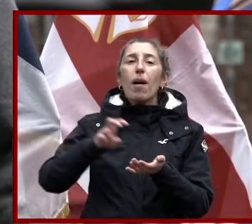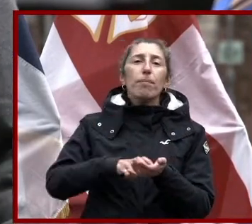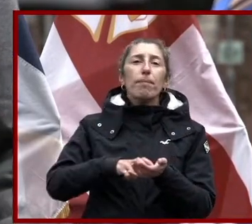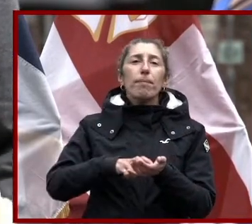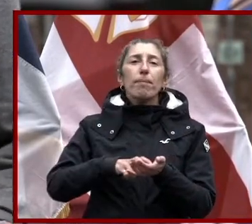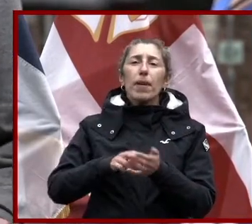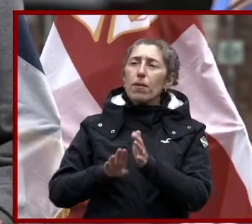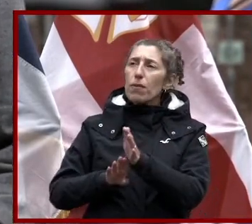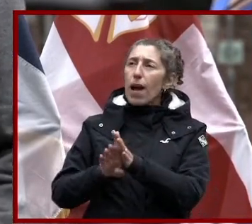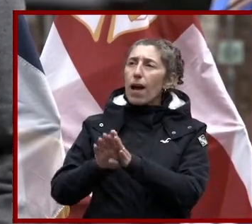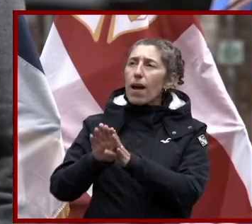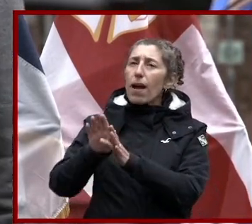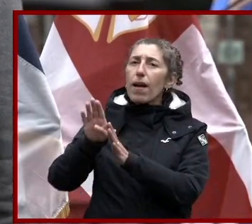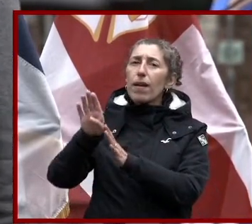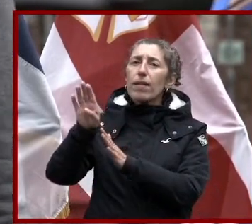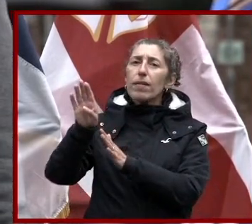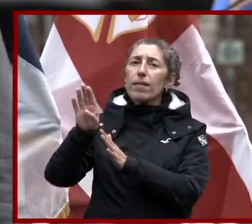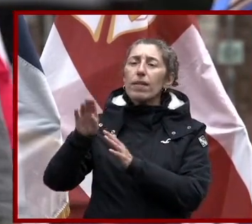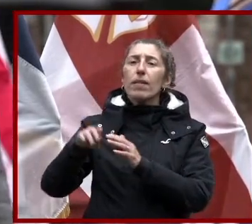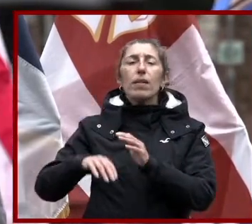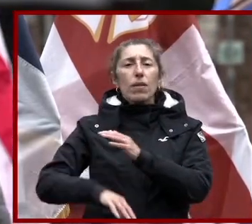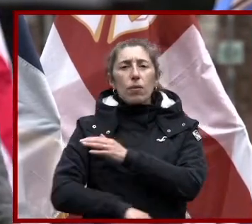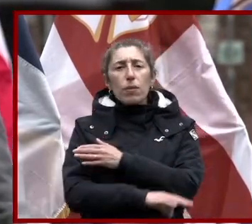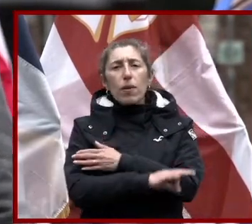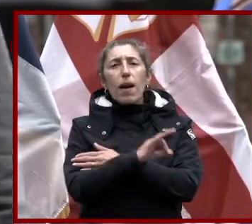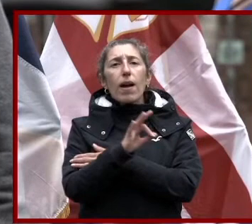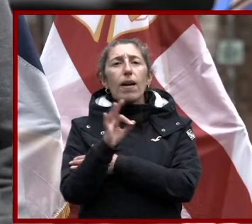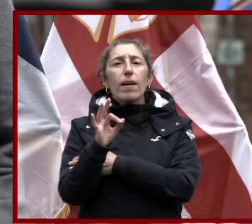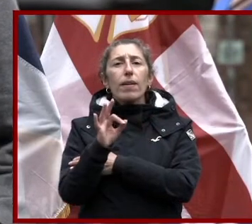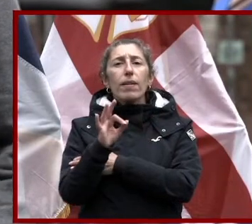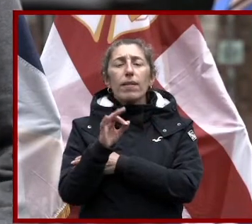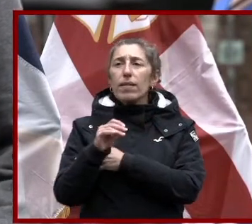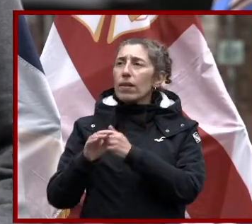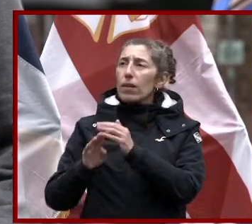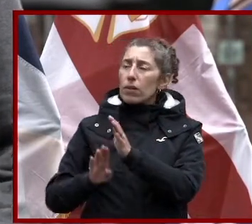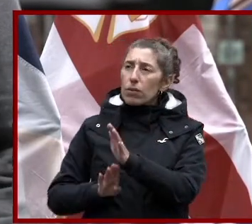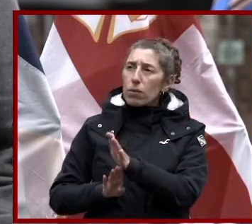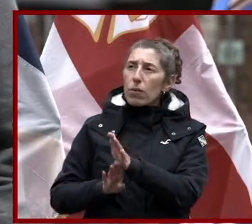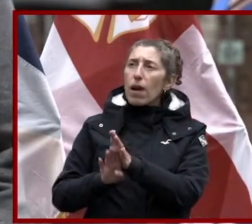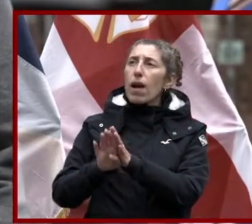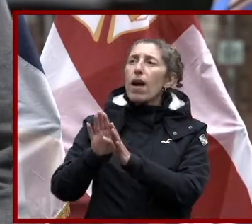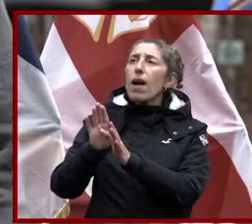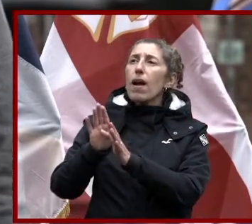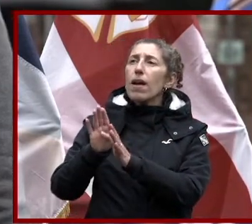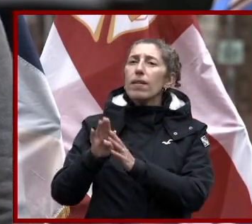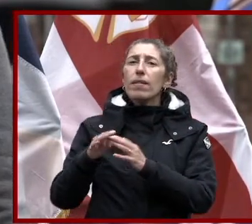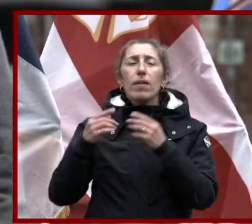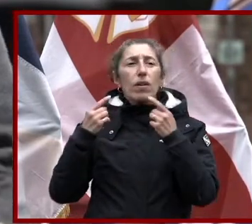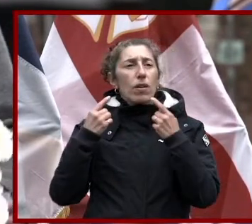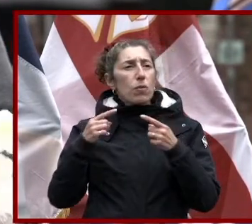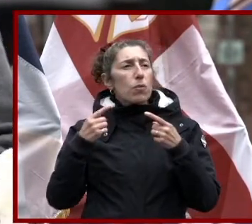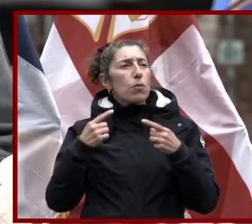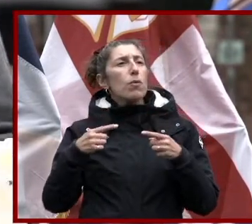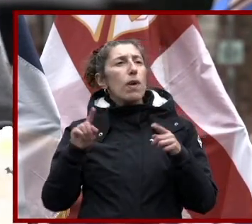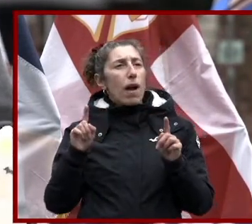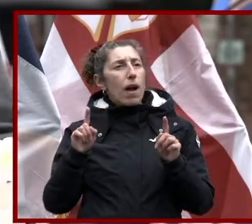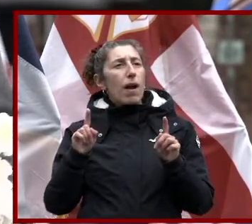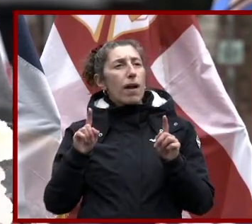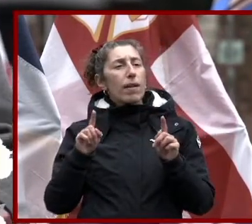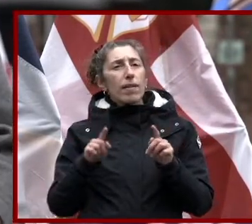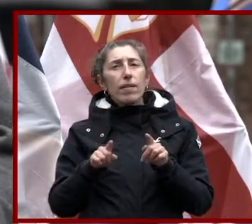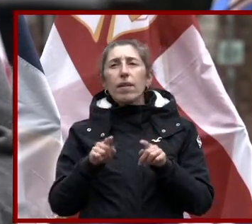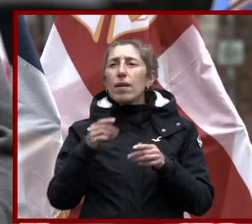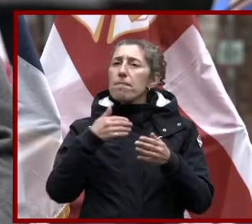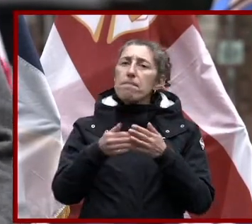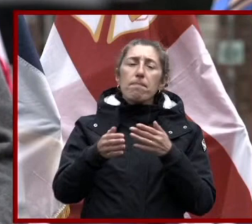rise. And I'll rise up, I'll rise like the day. I'll rise up in